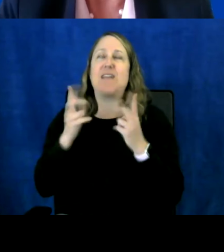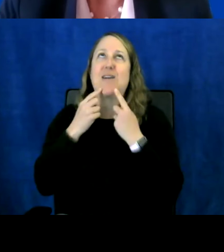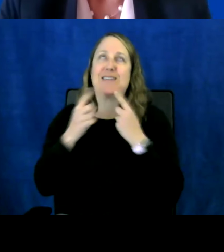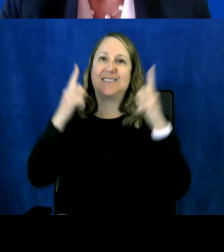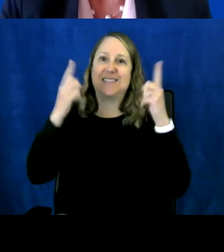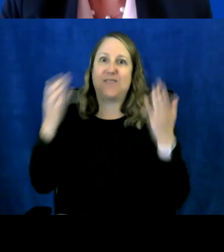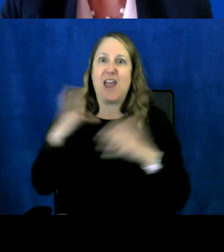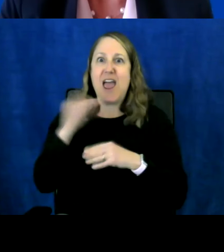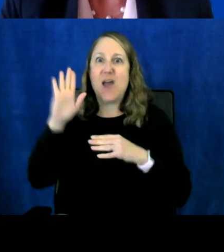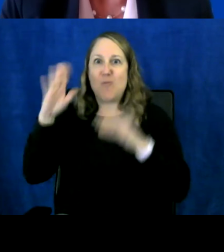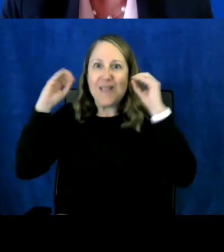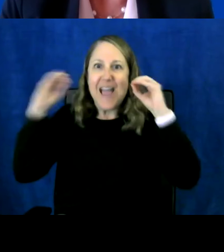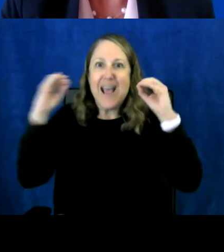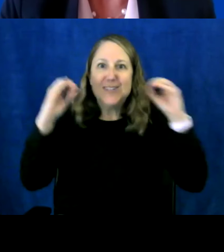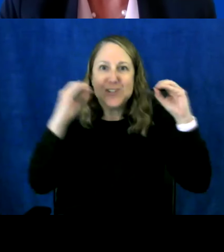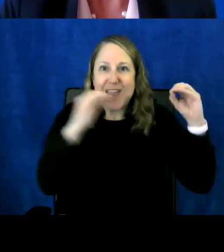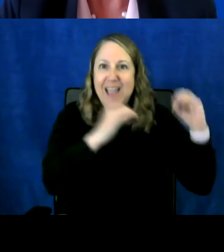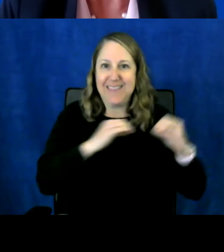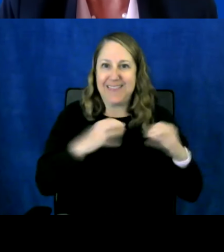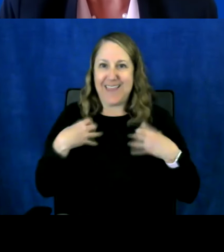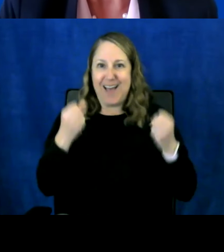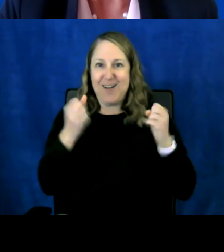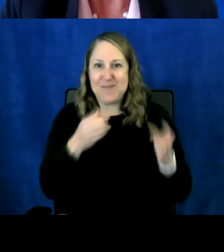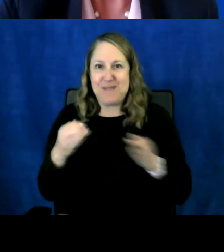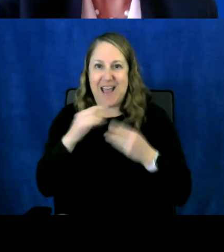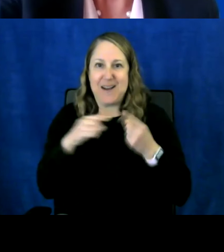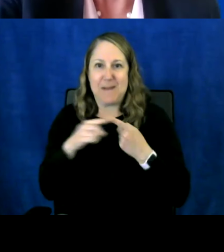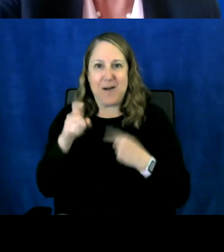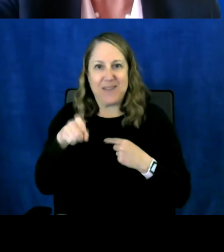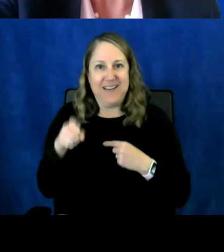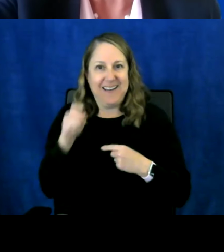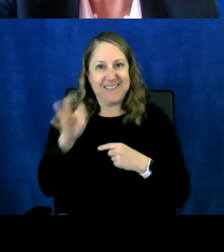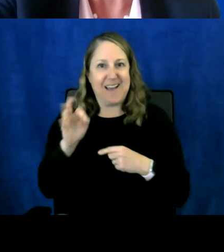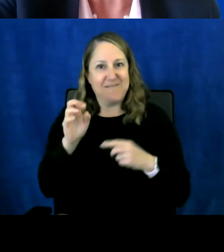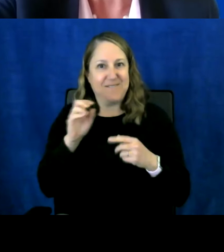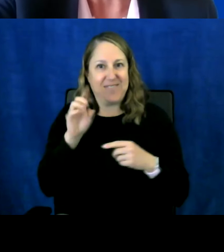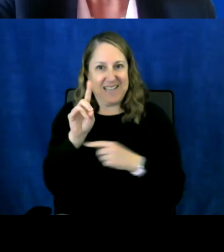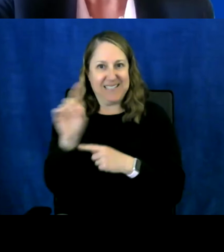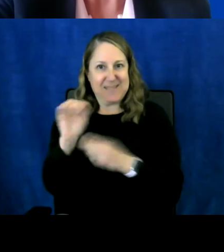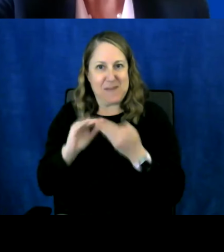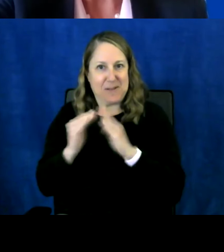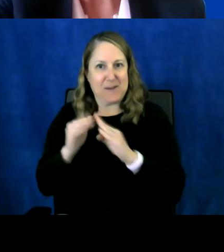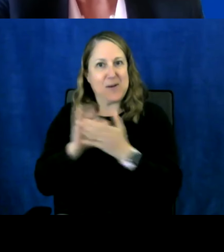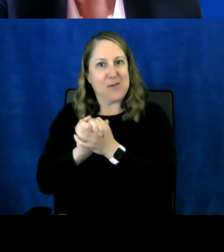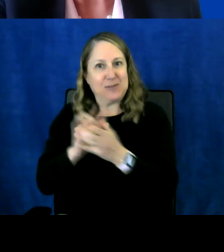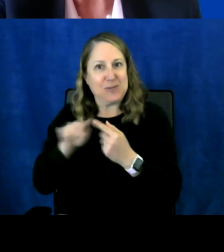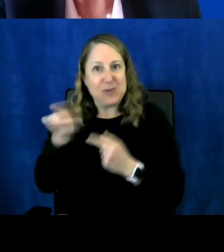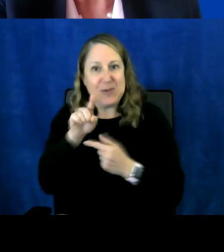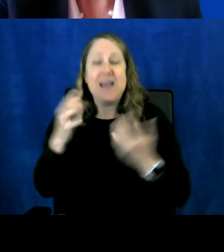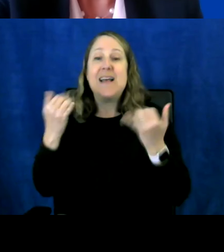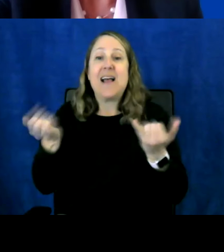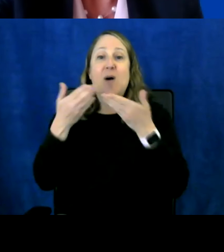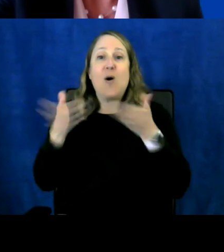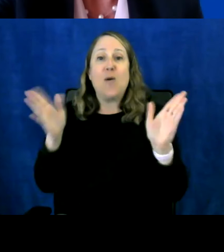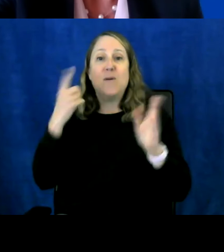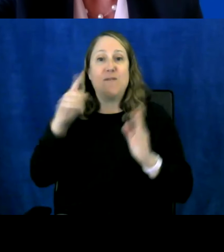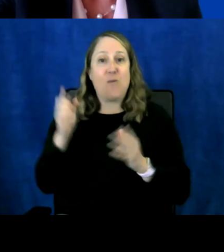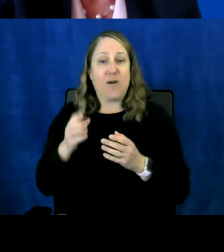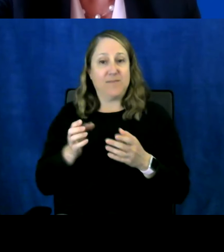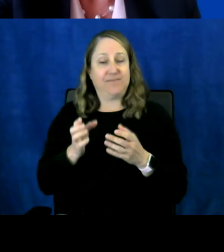educate your health plan on the needs of the disability community. Congratulations to you. So now we will open it to public